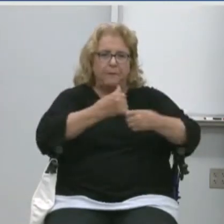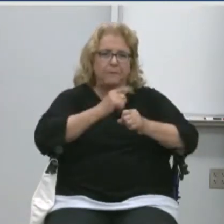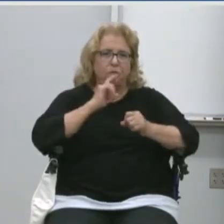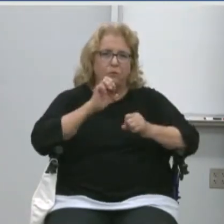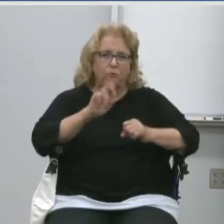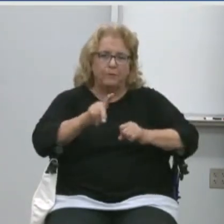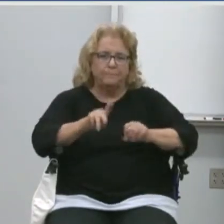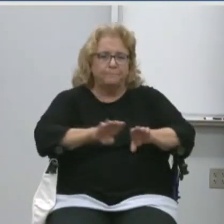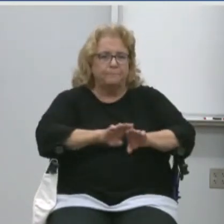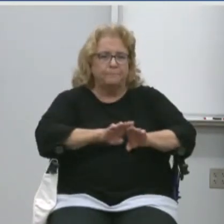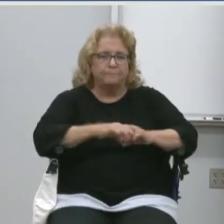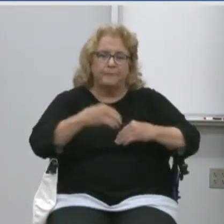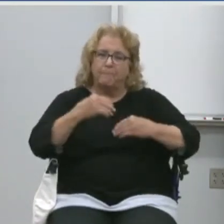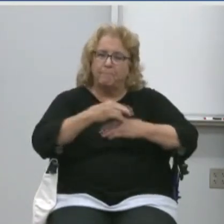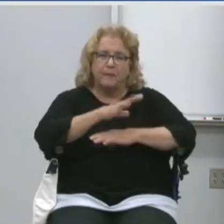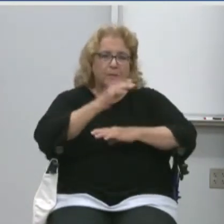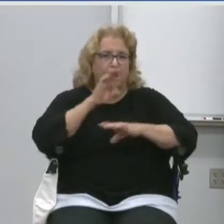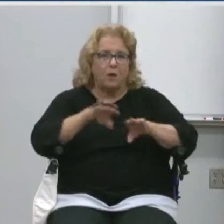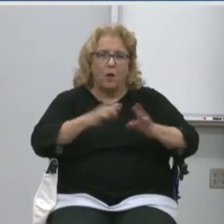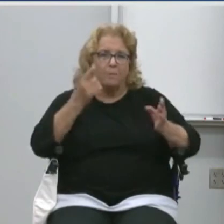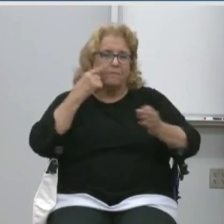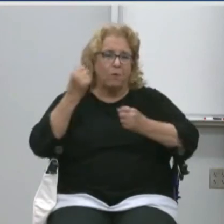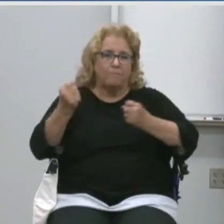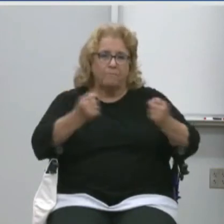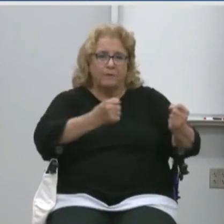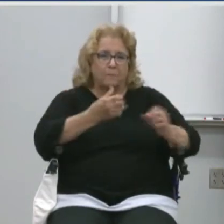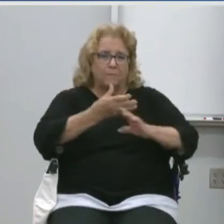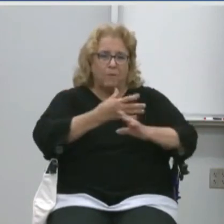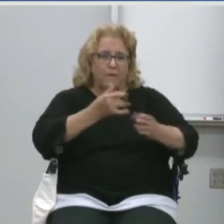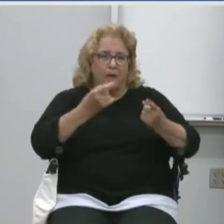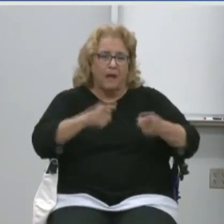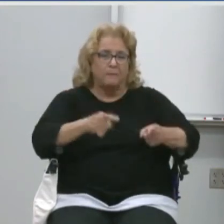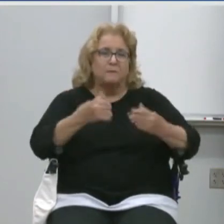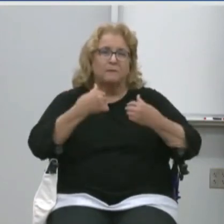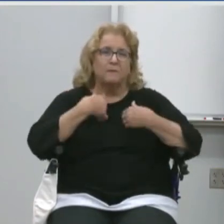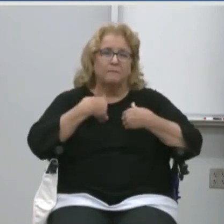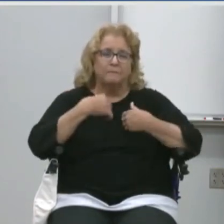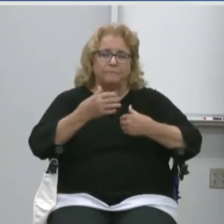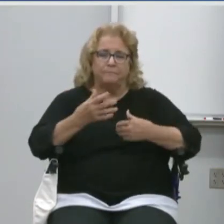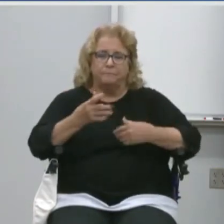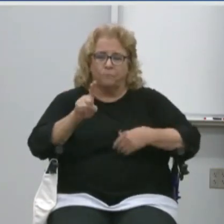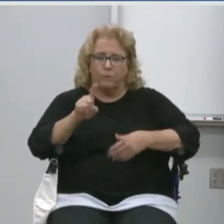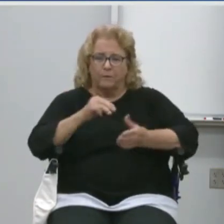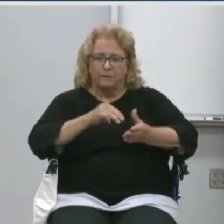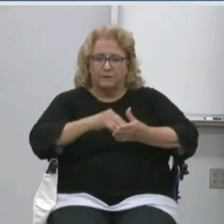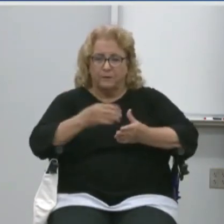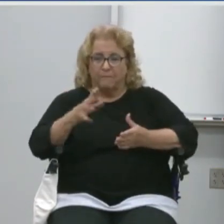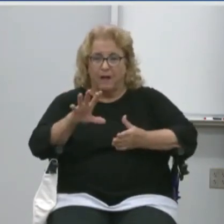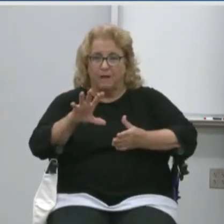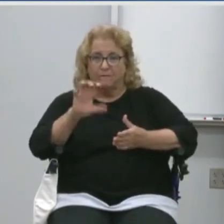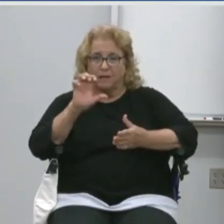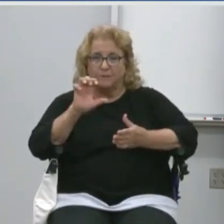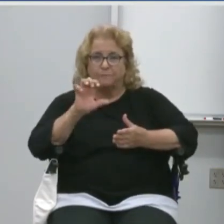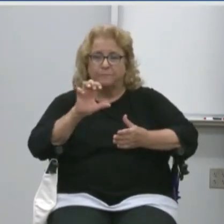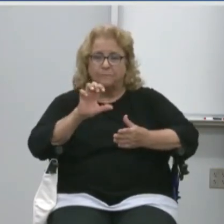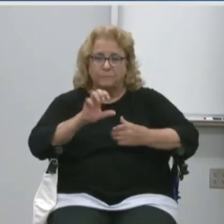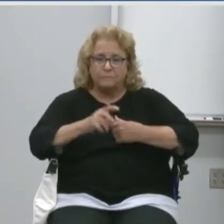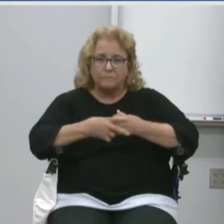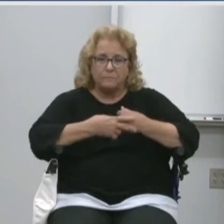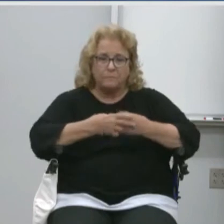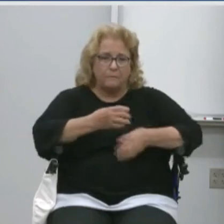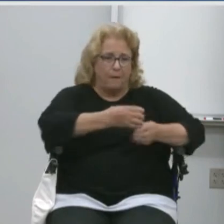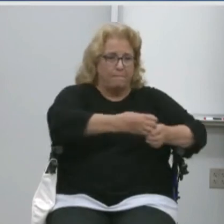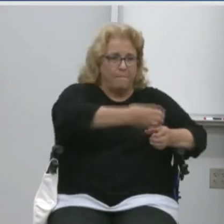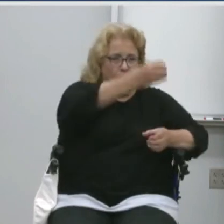be open to vehicles before that happens. Also, we have approximately 1,500 of the conservation poles out there. Those designate